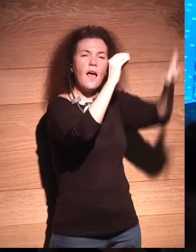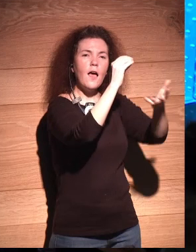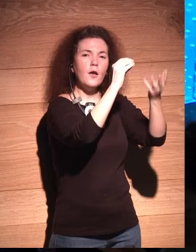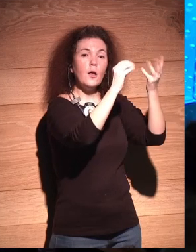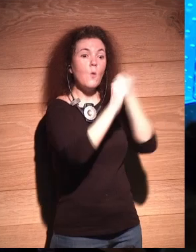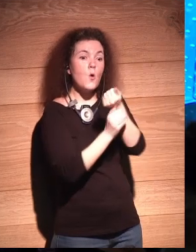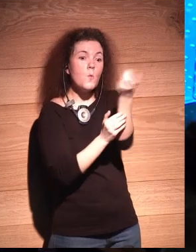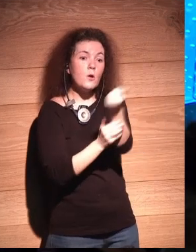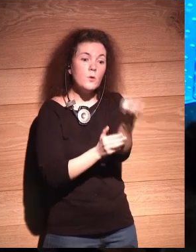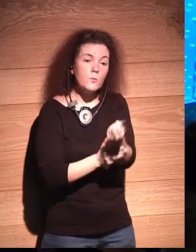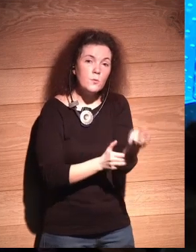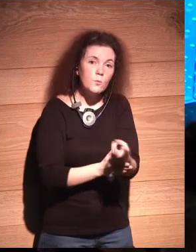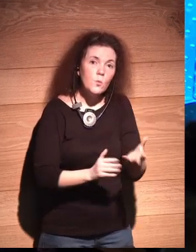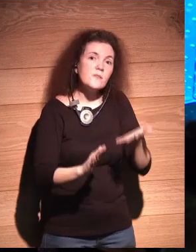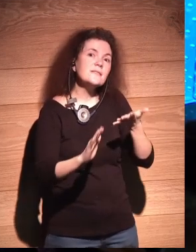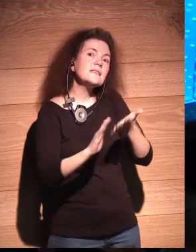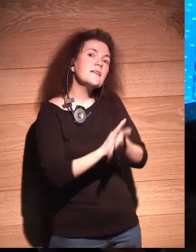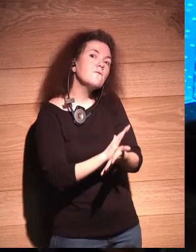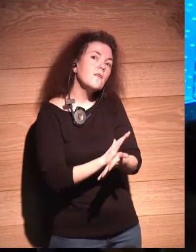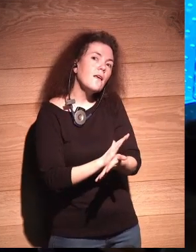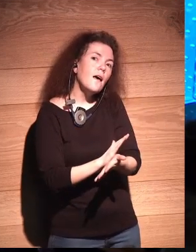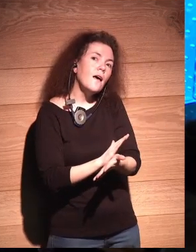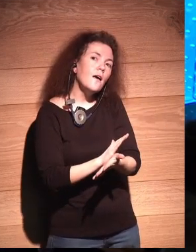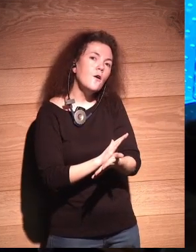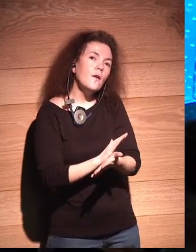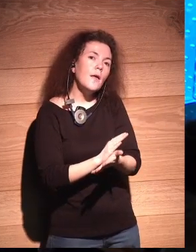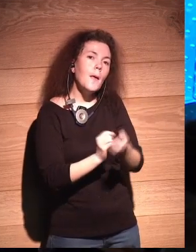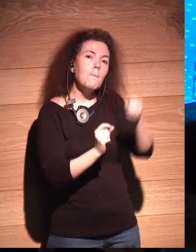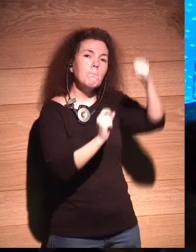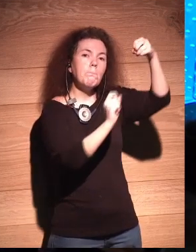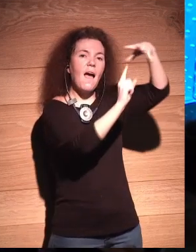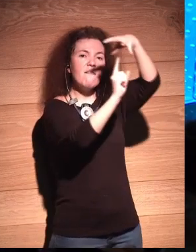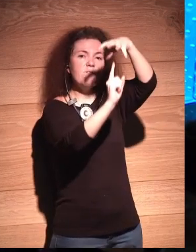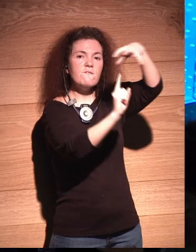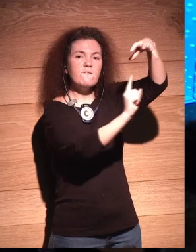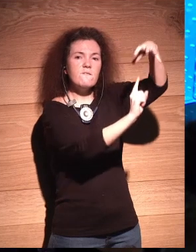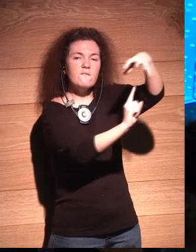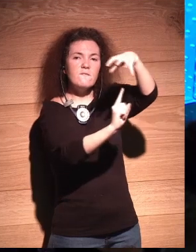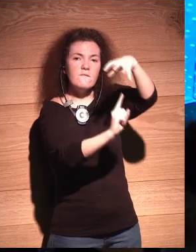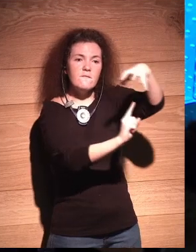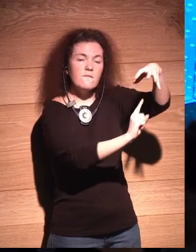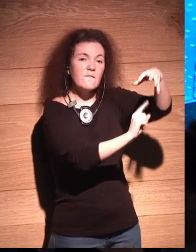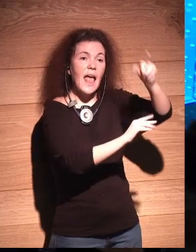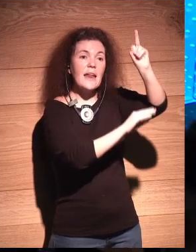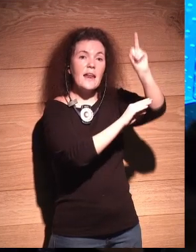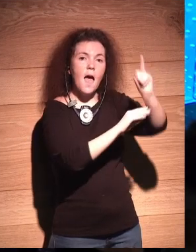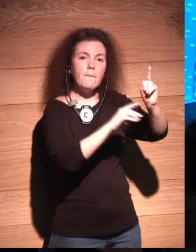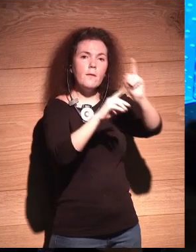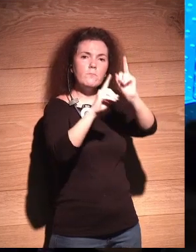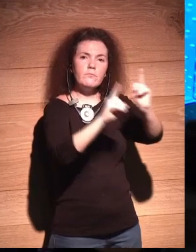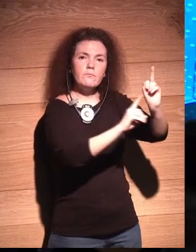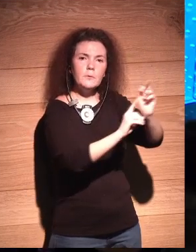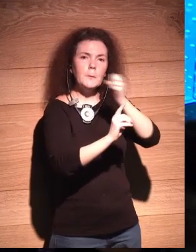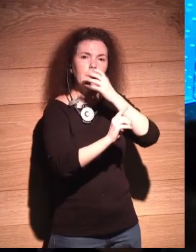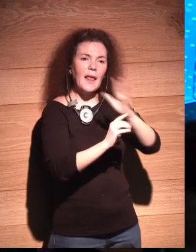indicated that the parachute had opened and the craft was dropping down to Mars. And the